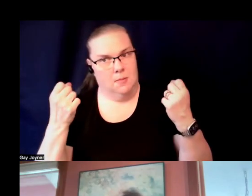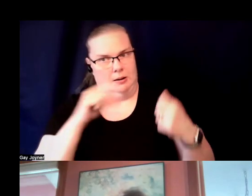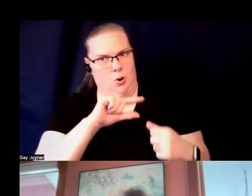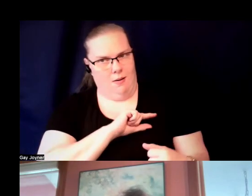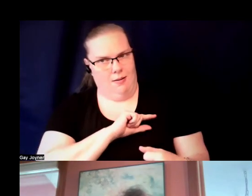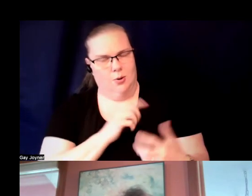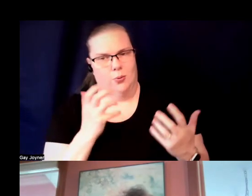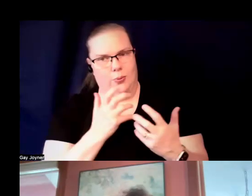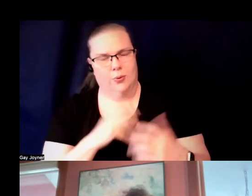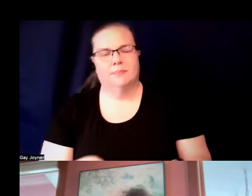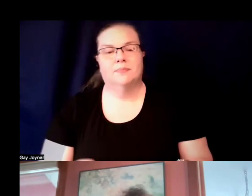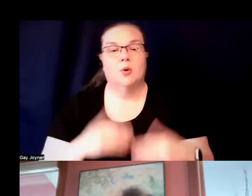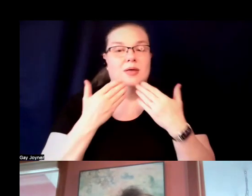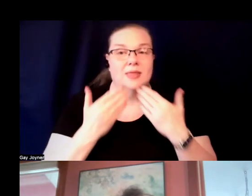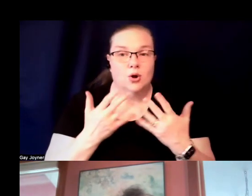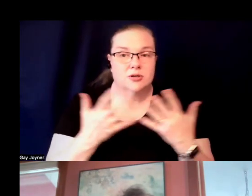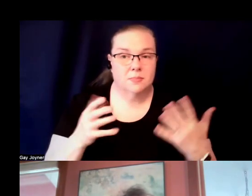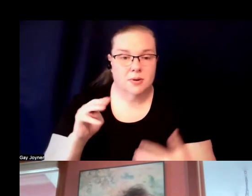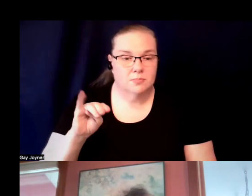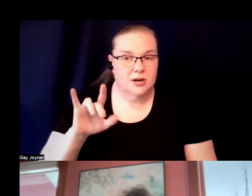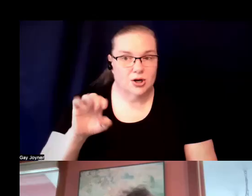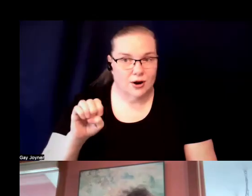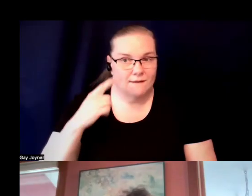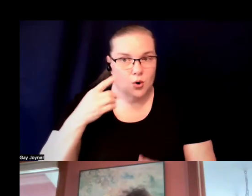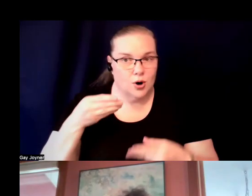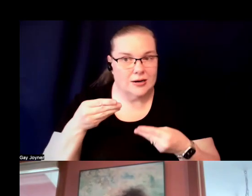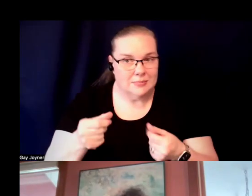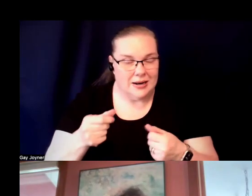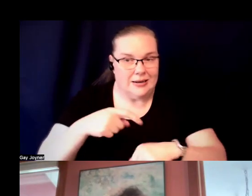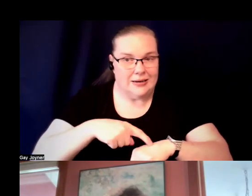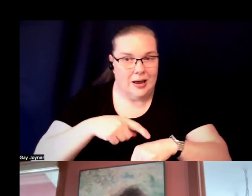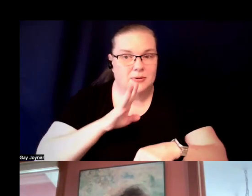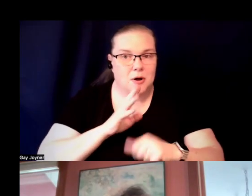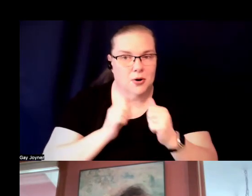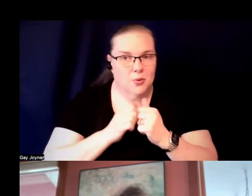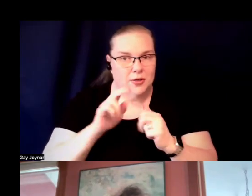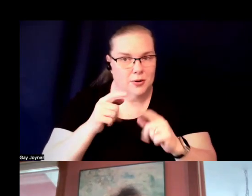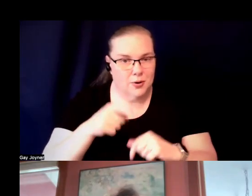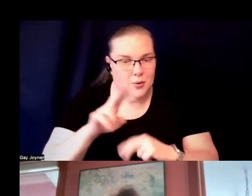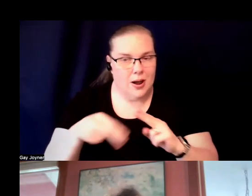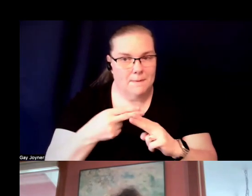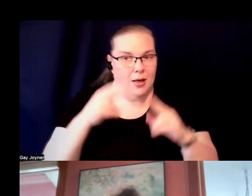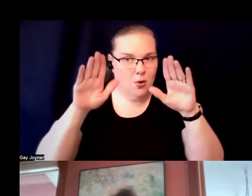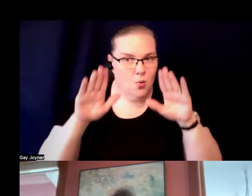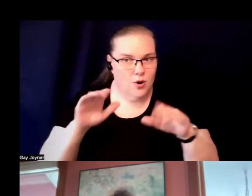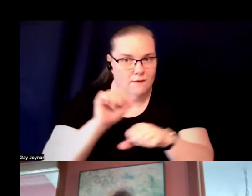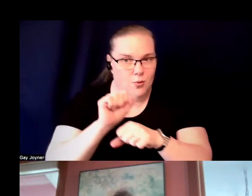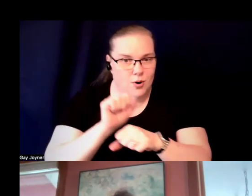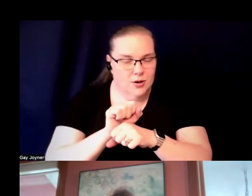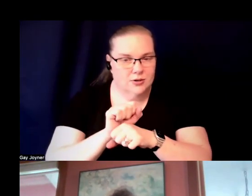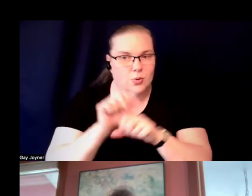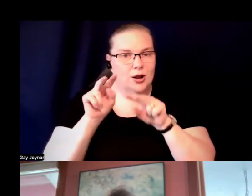Well, thank you very much, Michelle, for spending this time talking with us about your wonderful works here. oh, Mm. We look forward